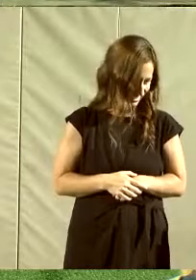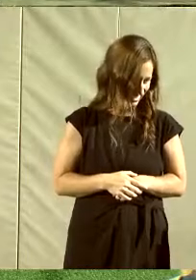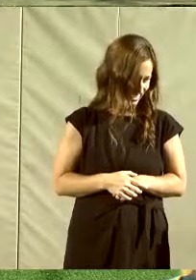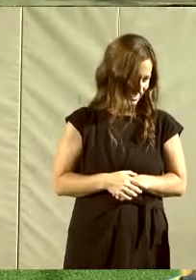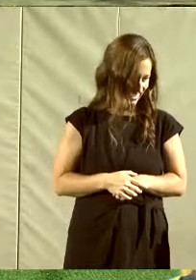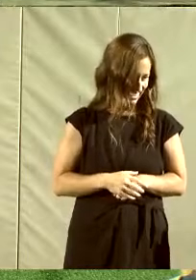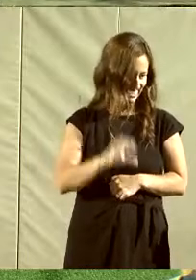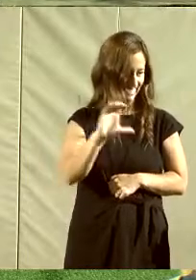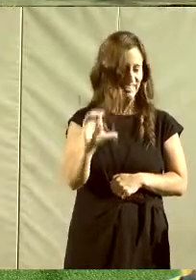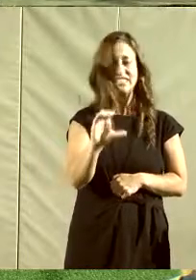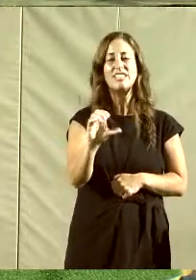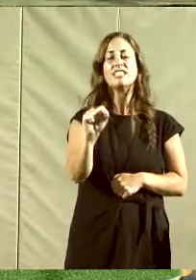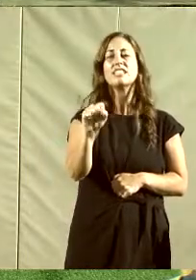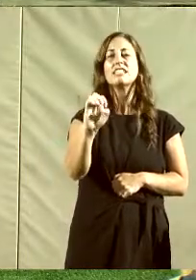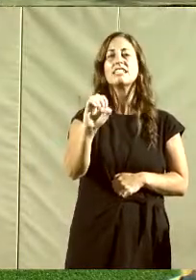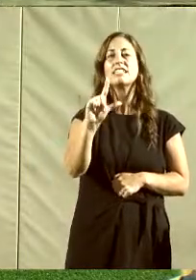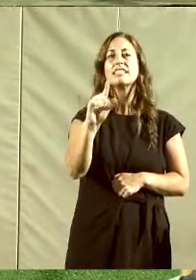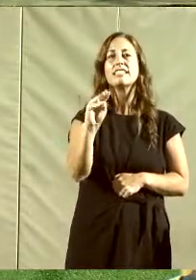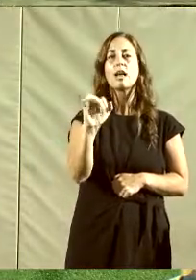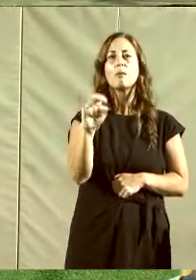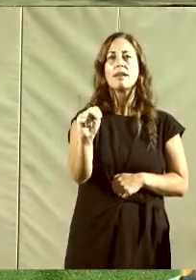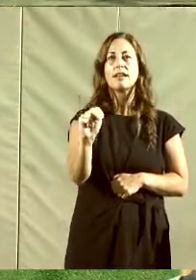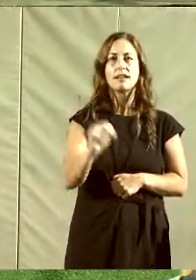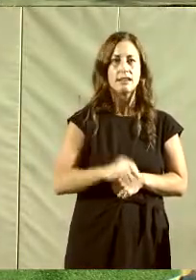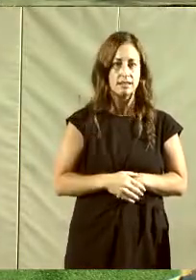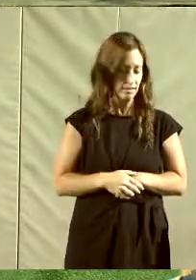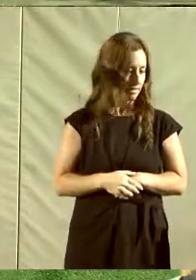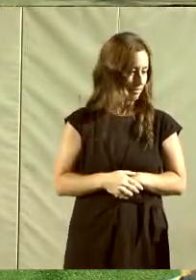Cole Avery Selman.